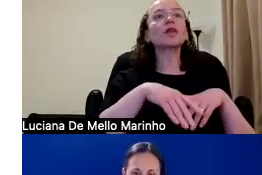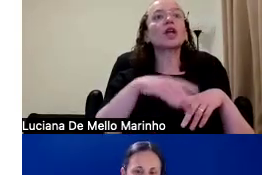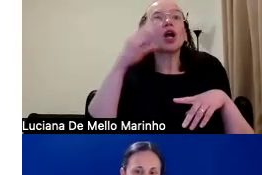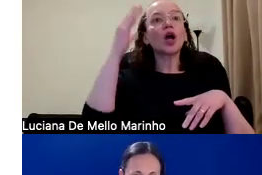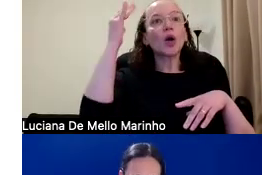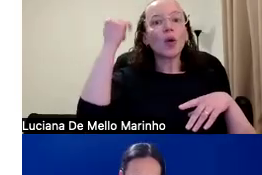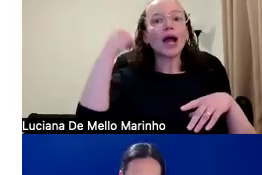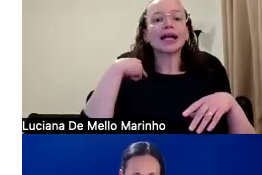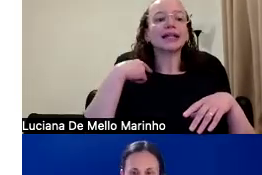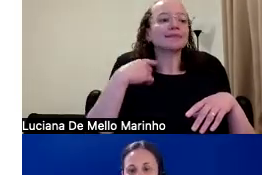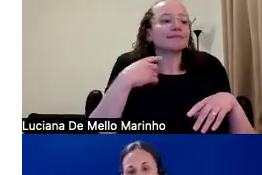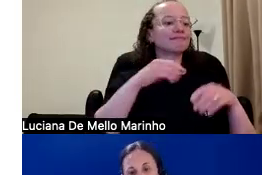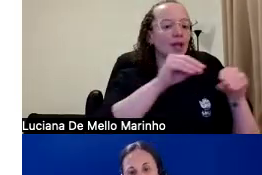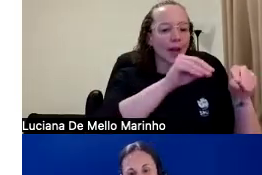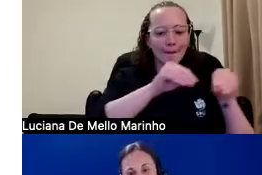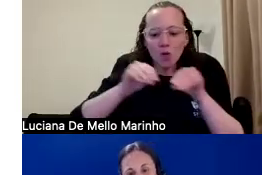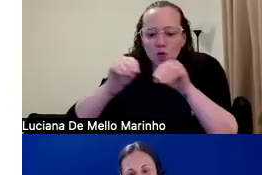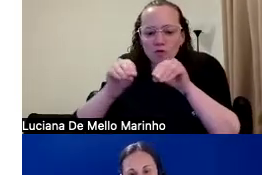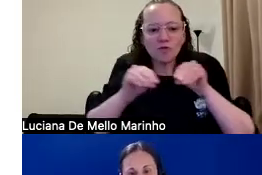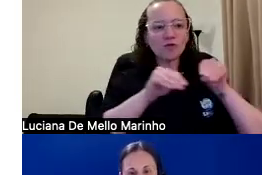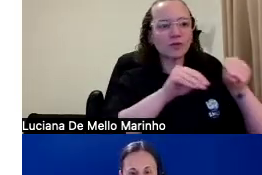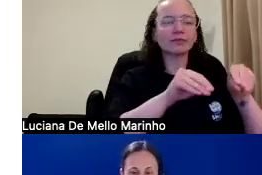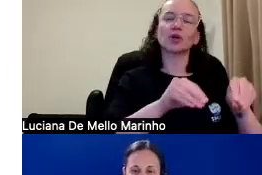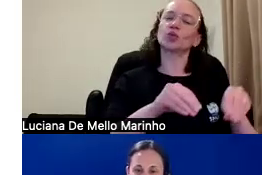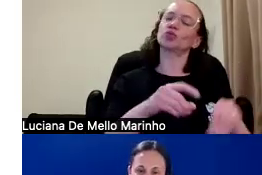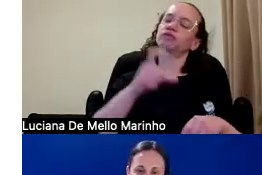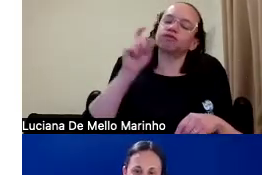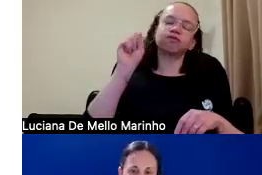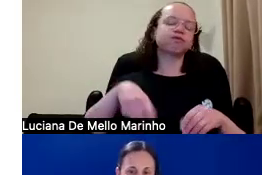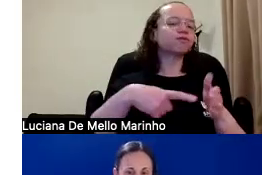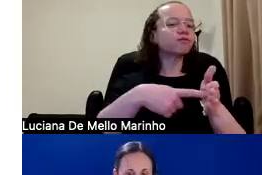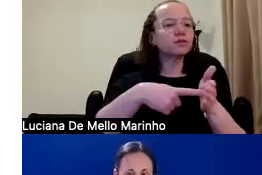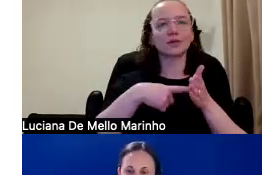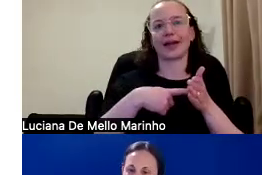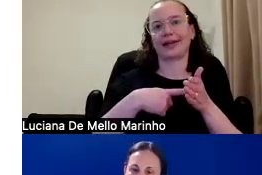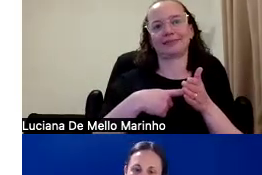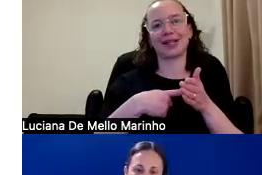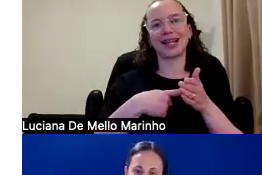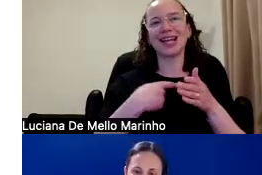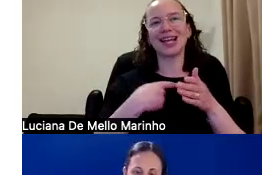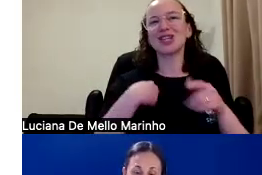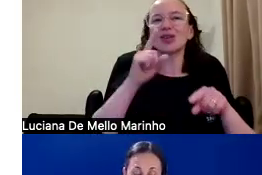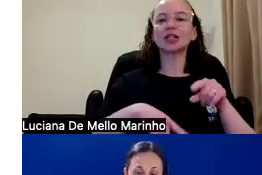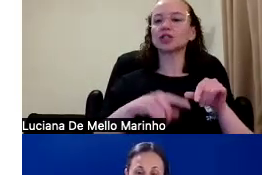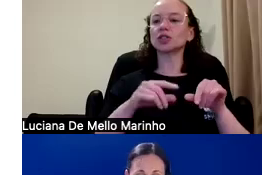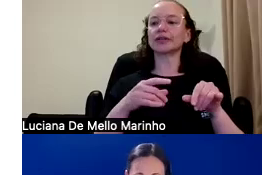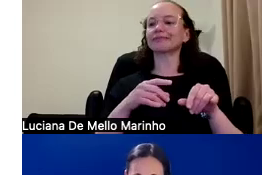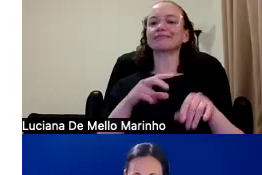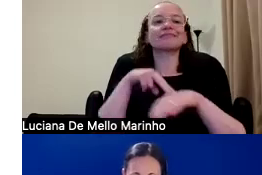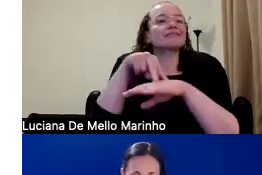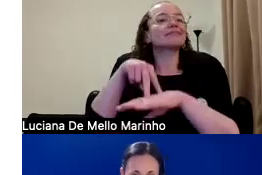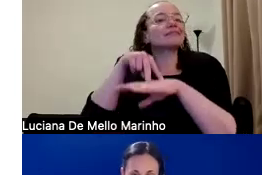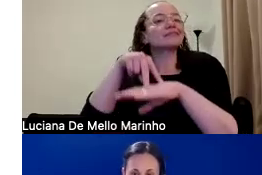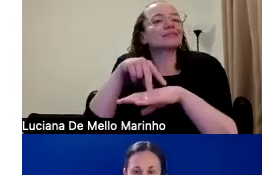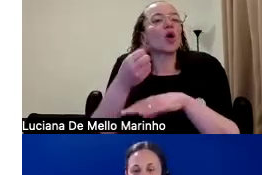what situations may occur. And sometimes we need to be able to move. And it's very important that we're